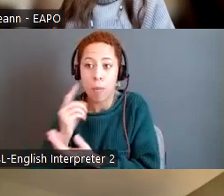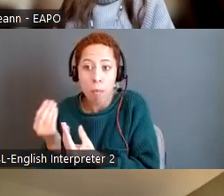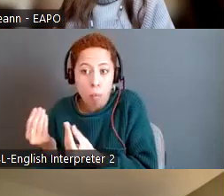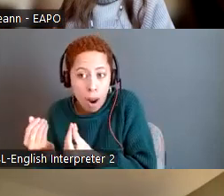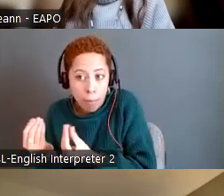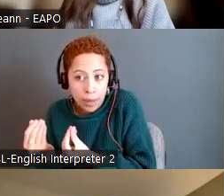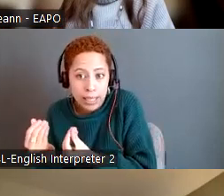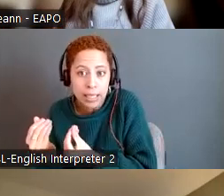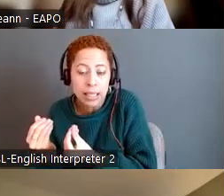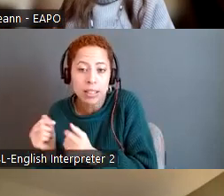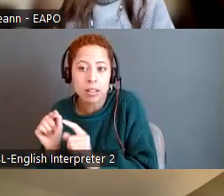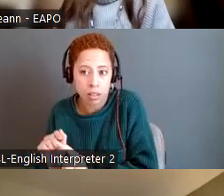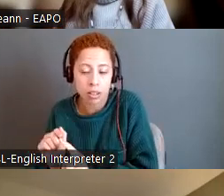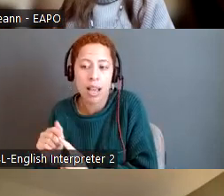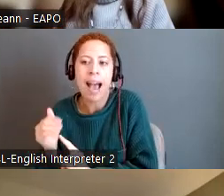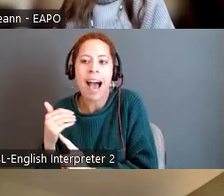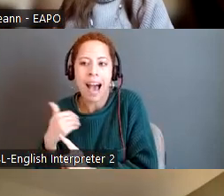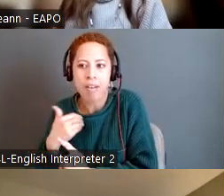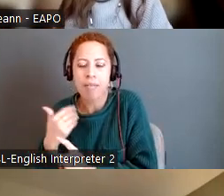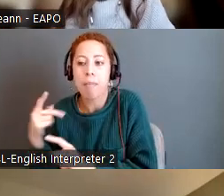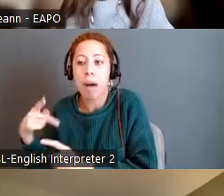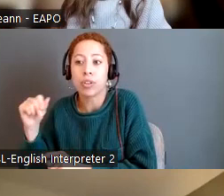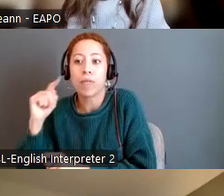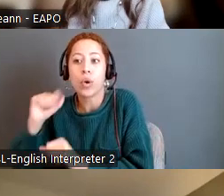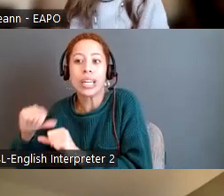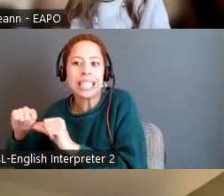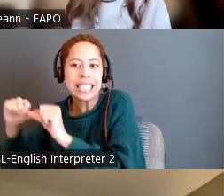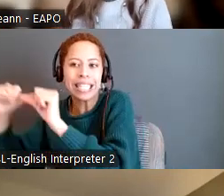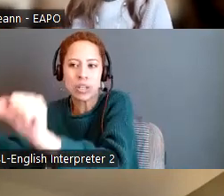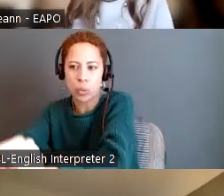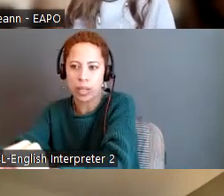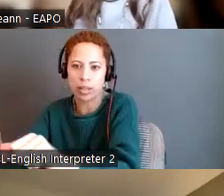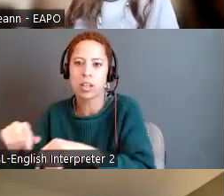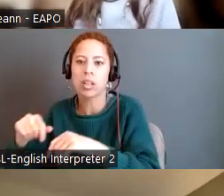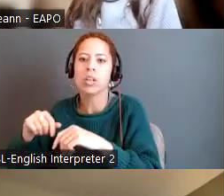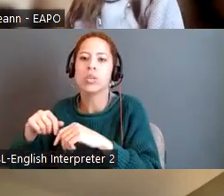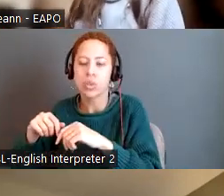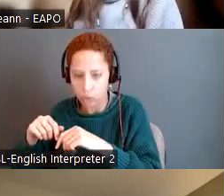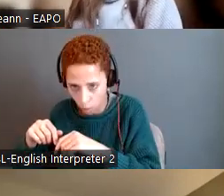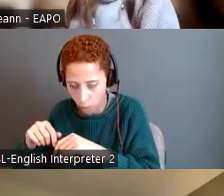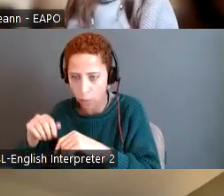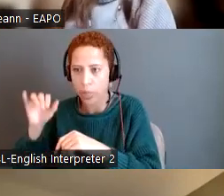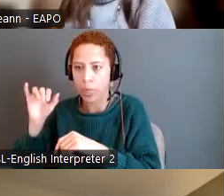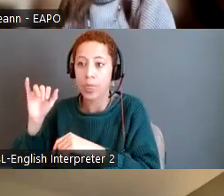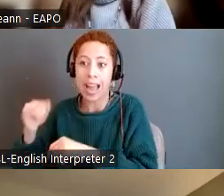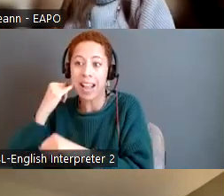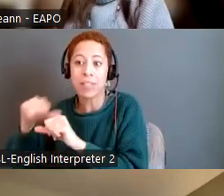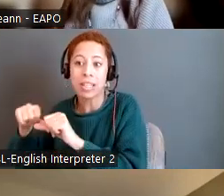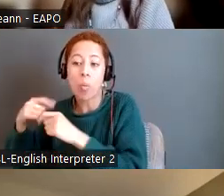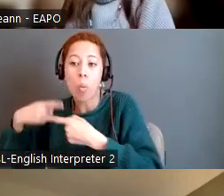a continuing power of attorney for property, which means it's going to continue into your incapacity. So it's a different thing.